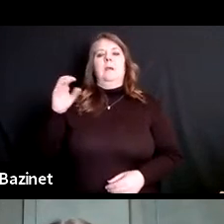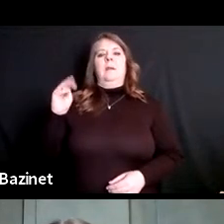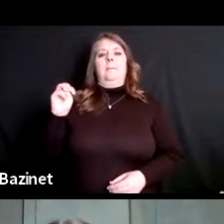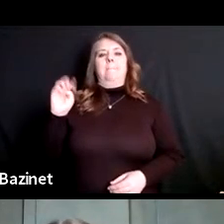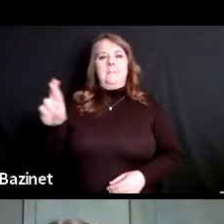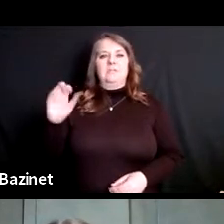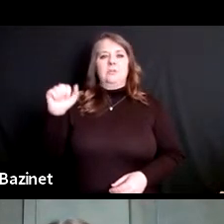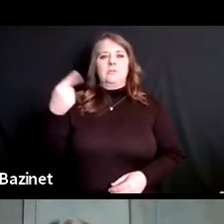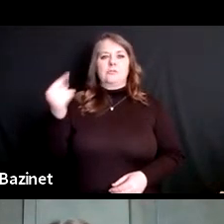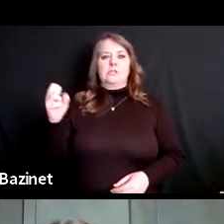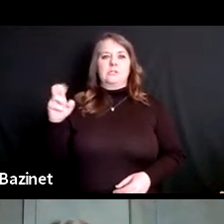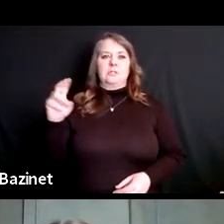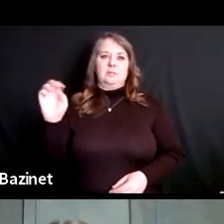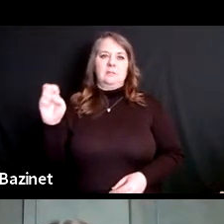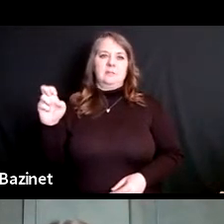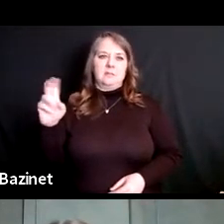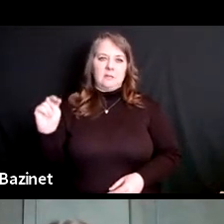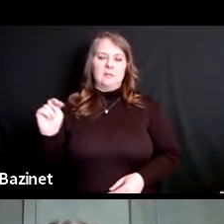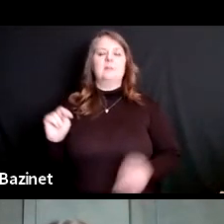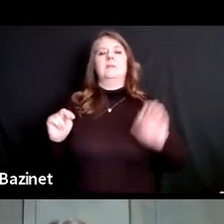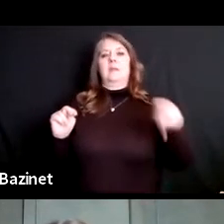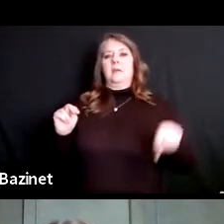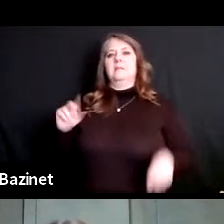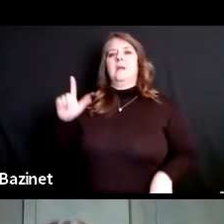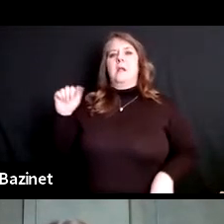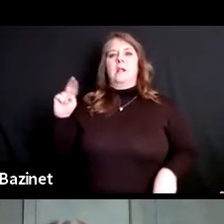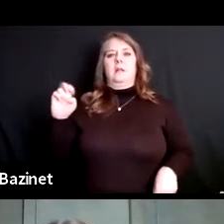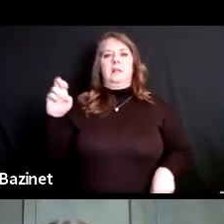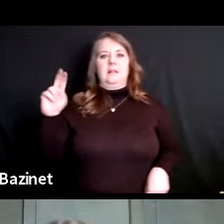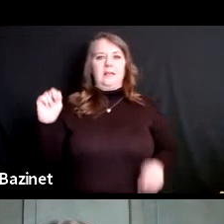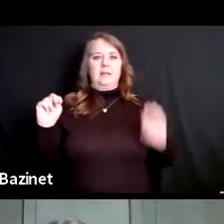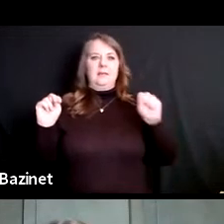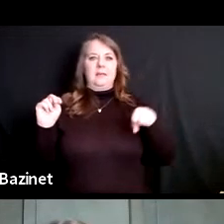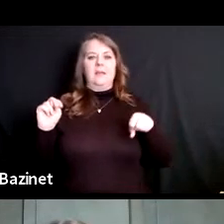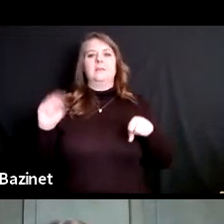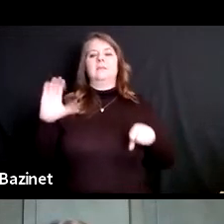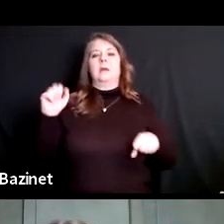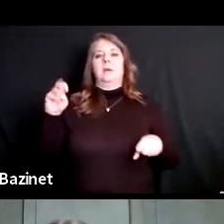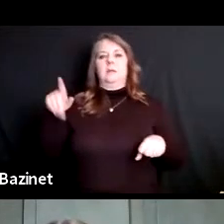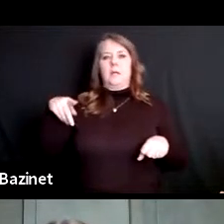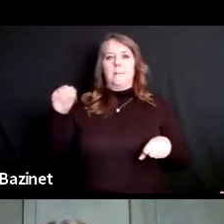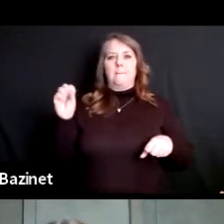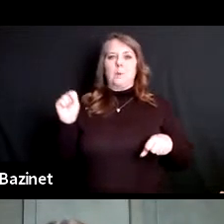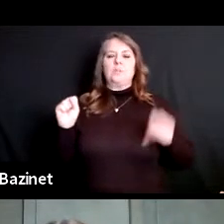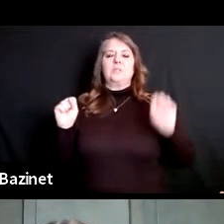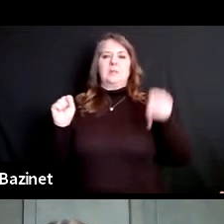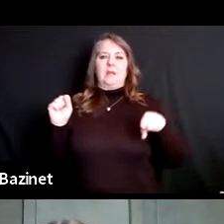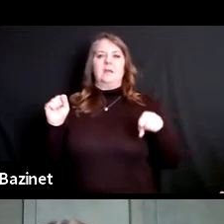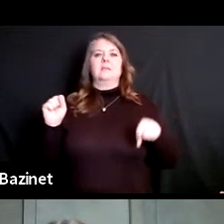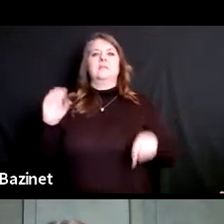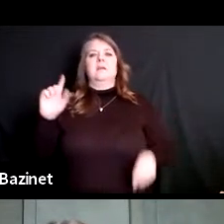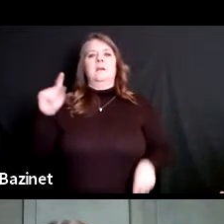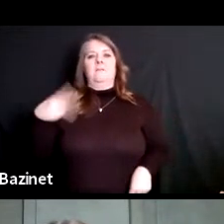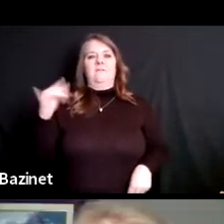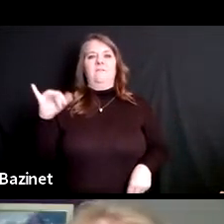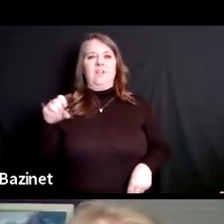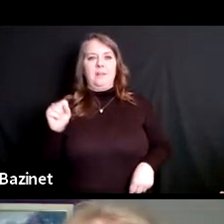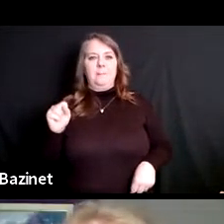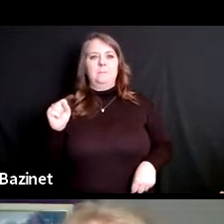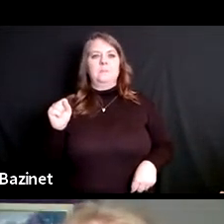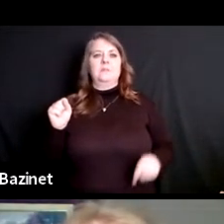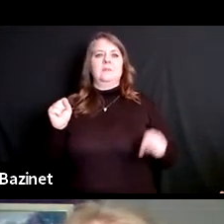Christensen. Yes. Ms. Lincoln? Yes. Mr. Campos? Yes. Ms. Phillips?